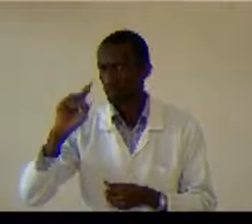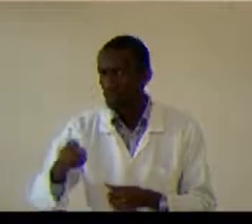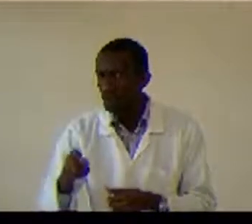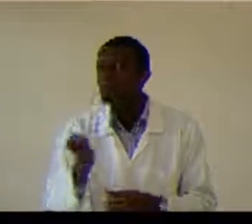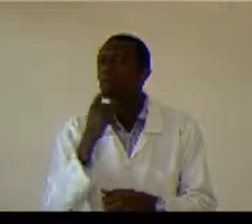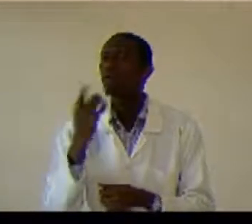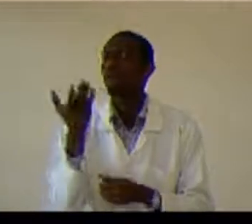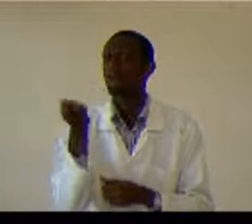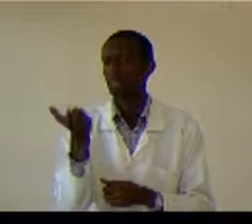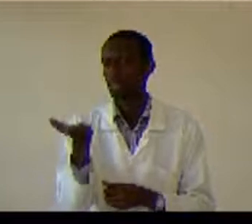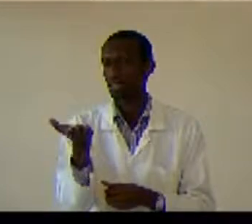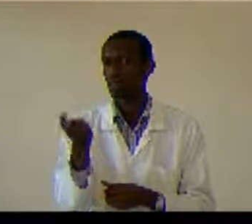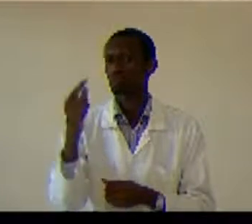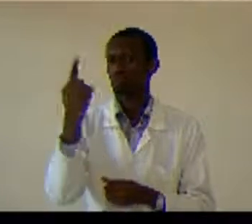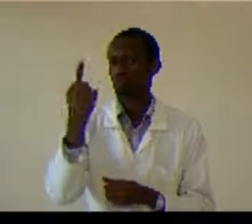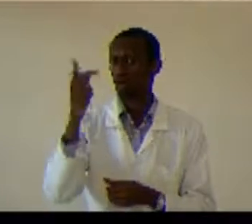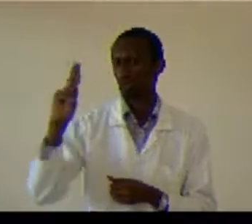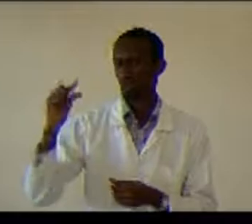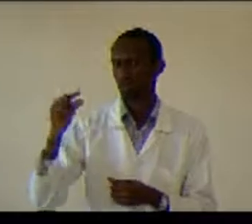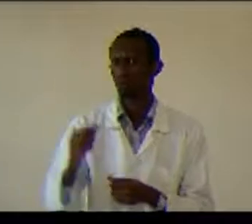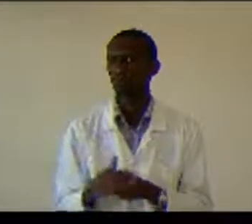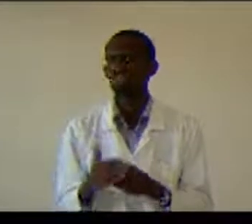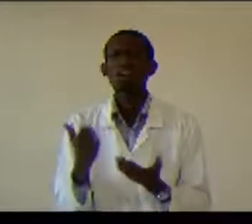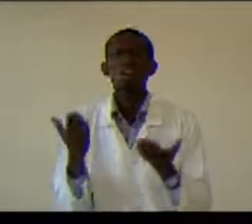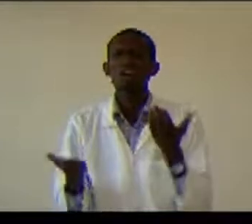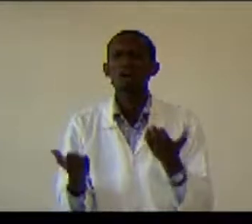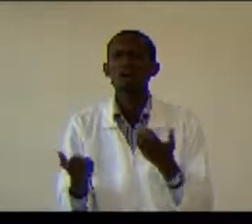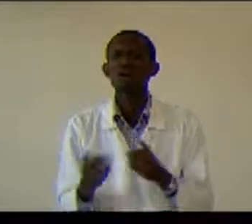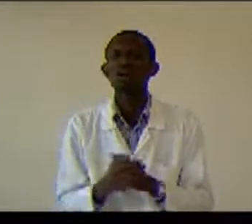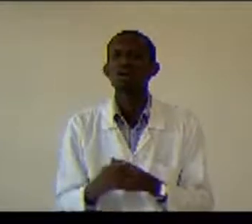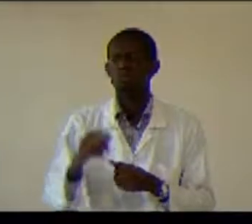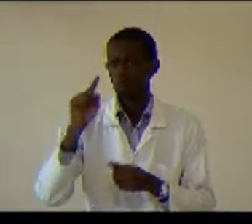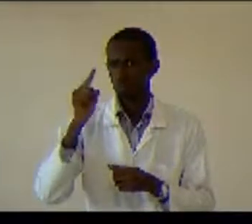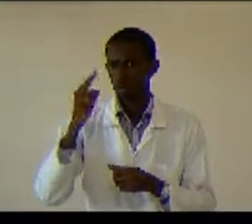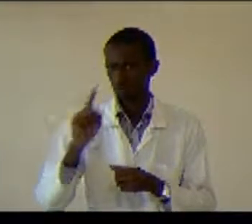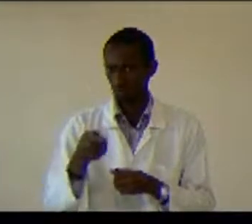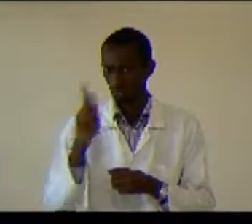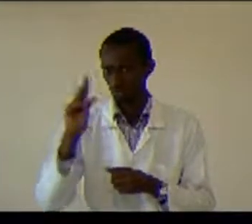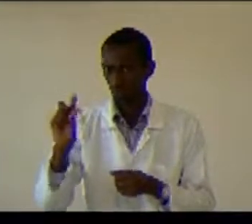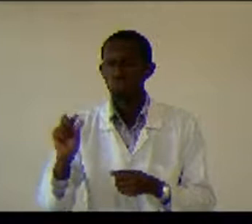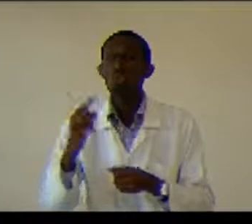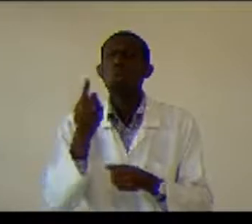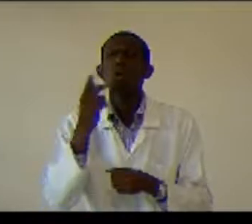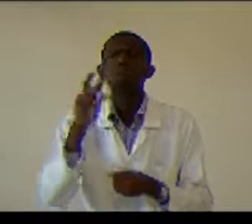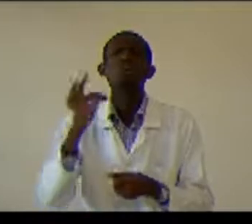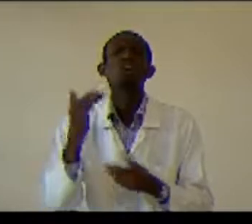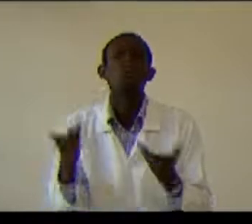is 1,000 grams. What about only 1 gram? We divide this value by 1,000. We also divide this value by